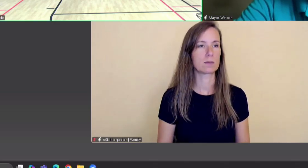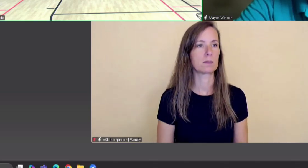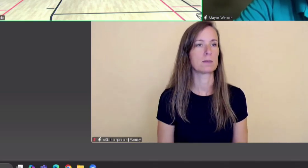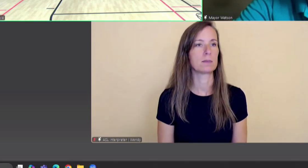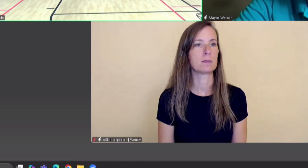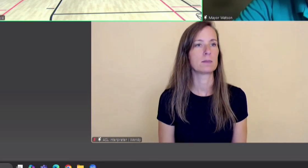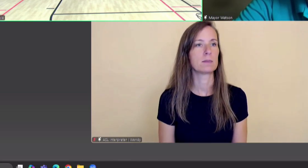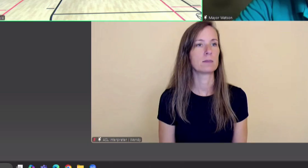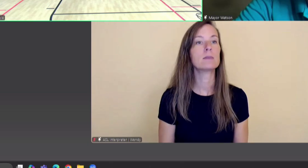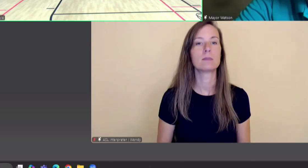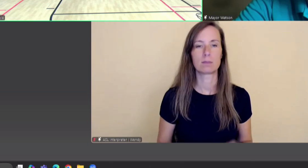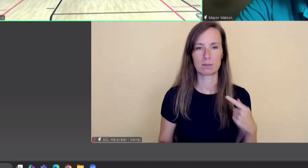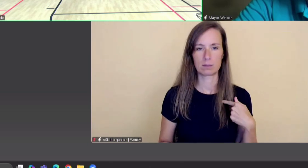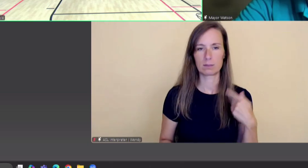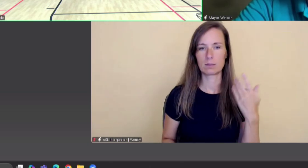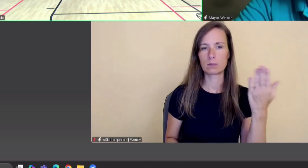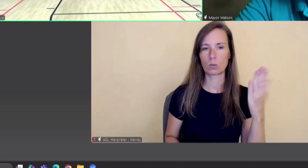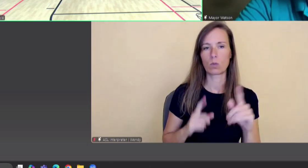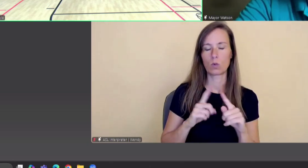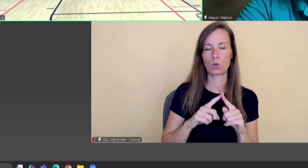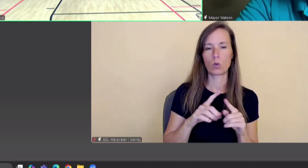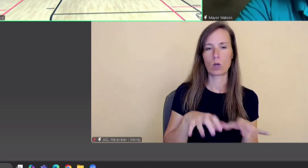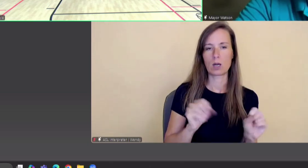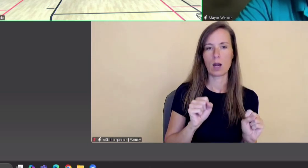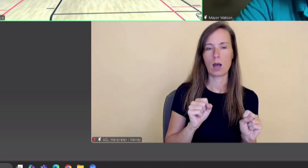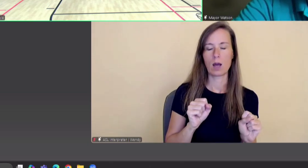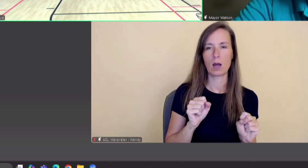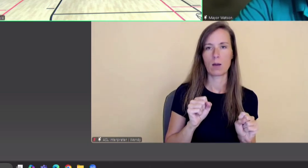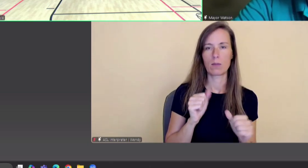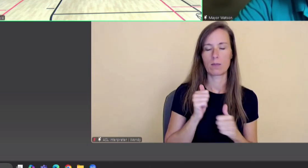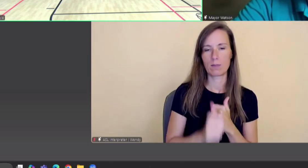Move to adopt the resolution.